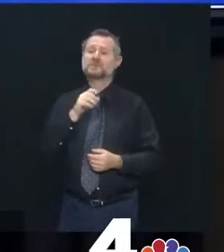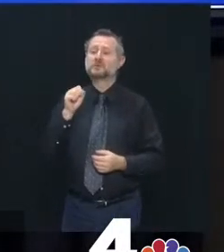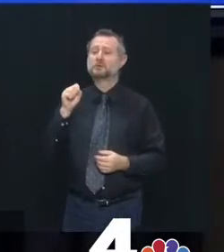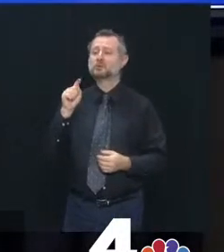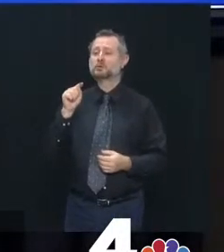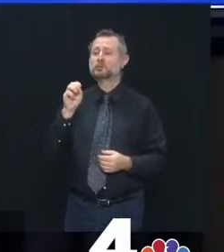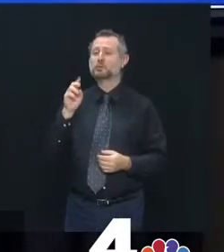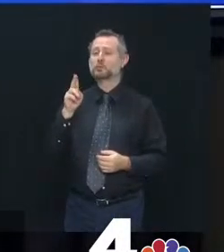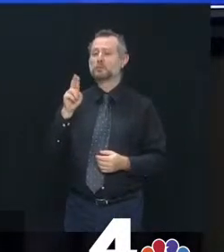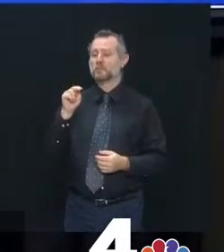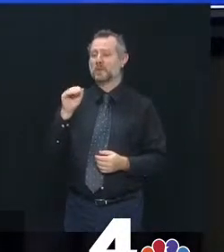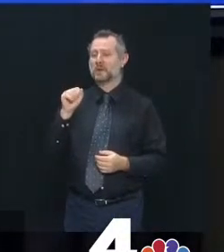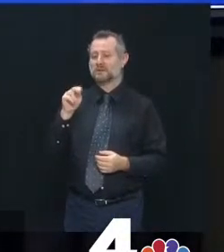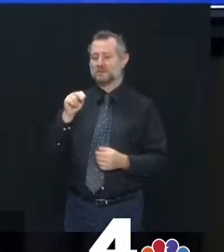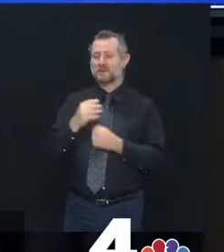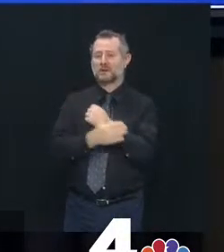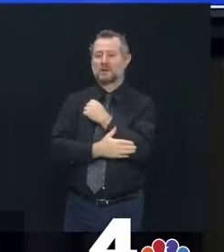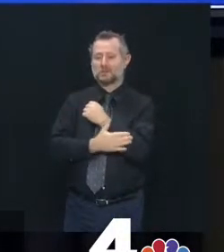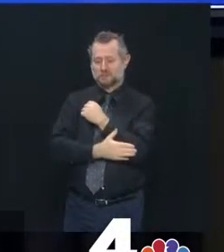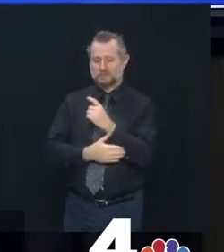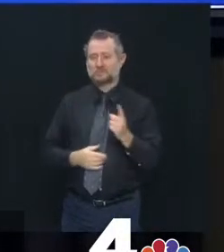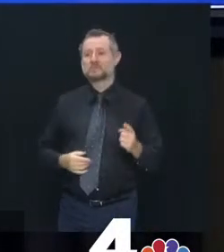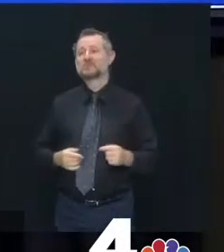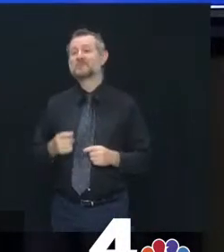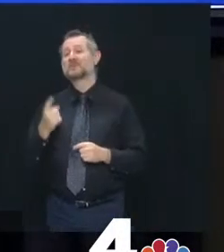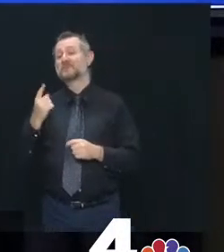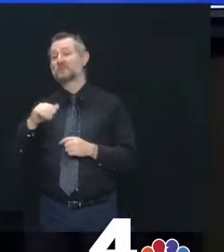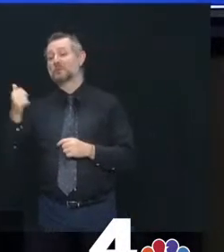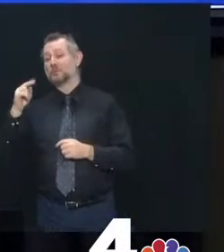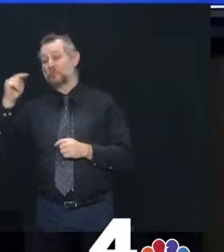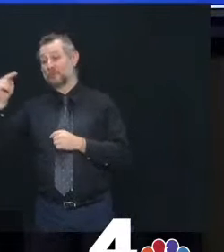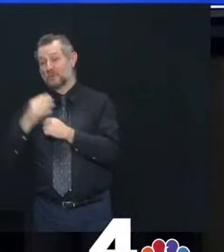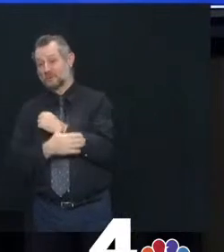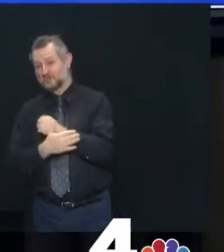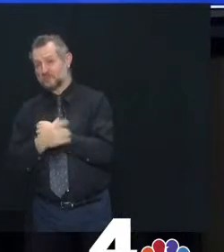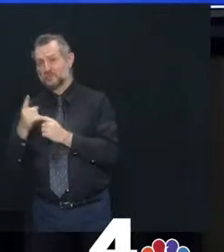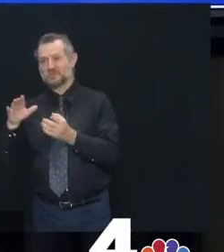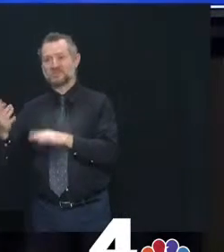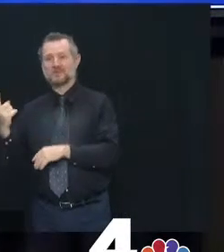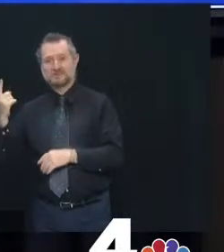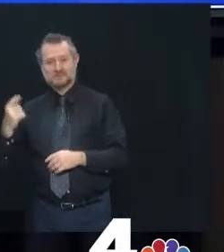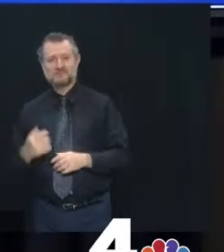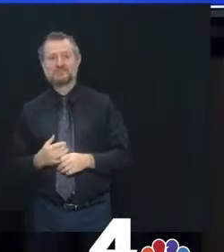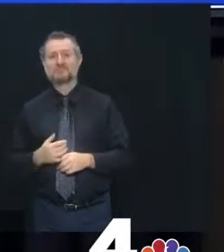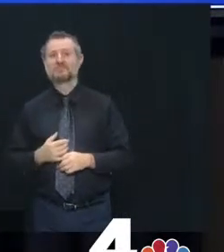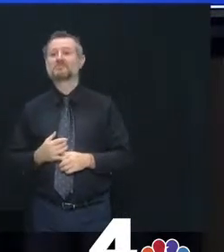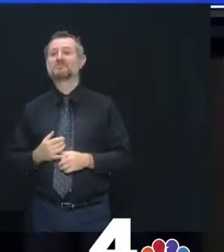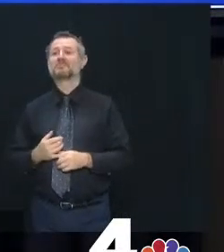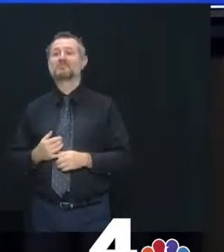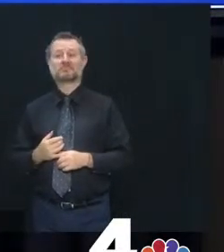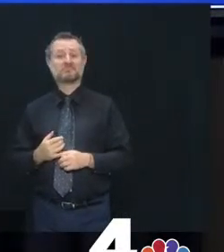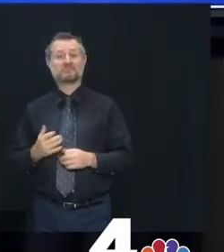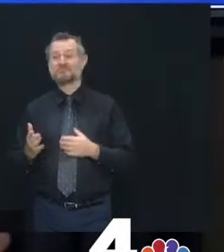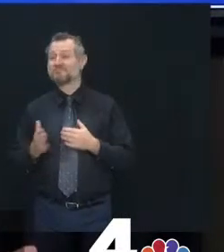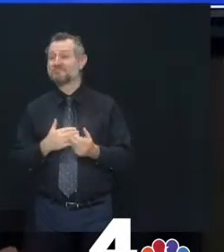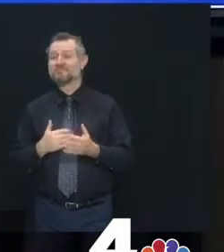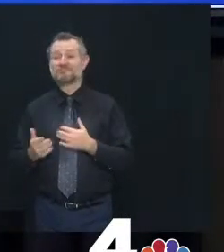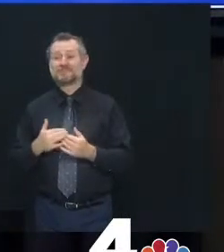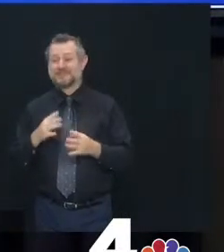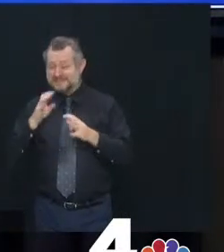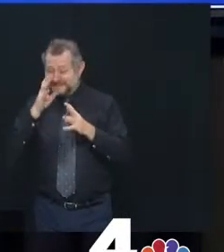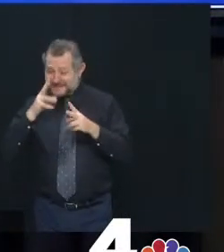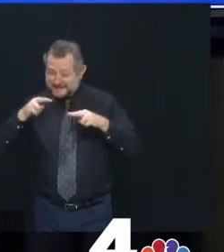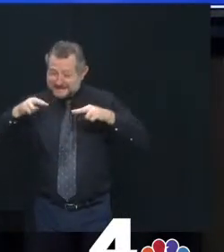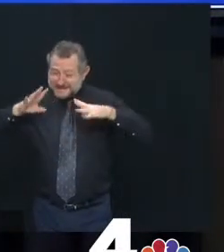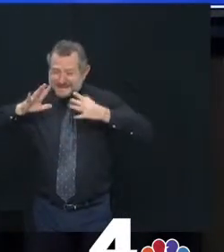with the nursing home. Up in the North Country, there was a nursing home death in Westchester over the weekend. So even all these months later,